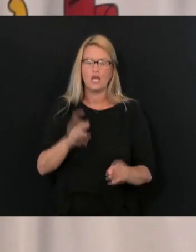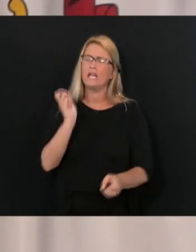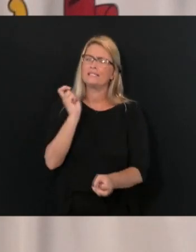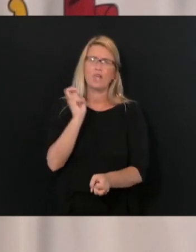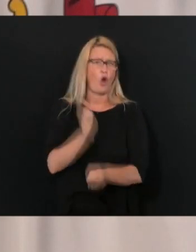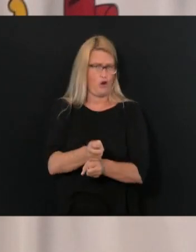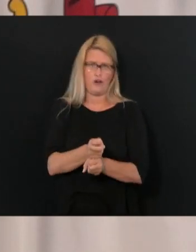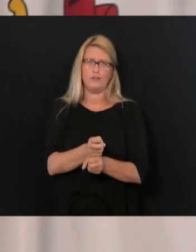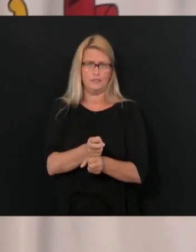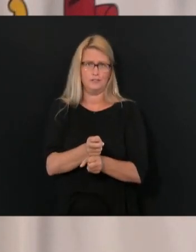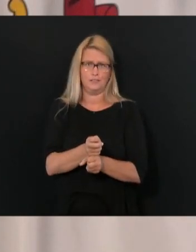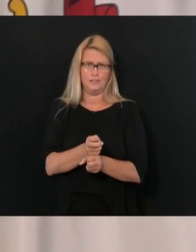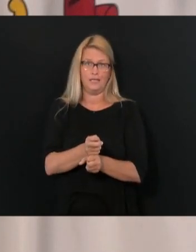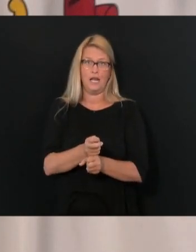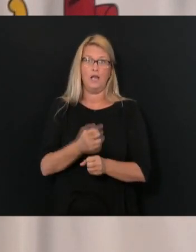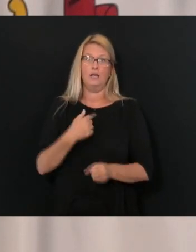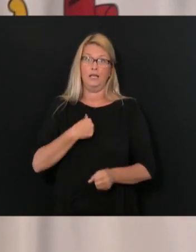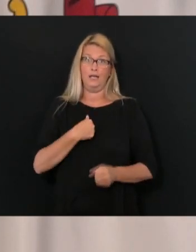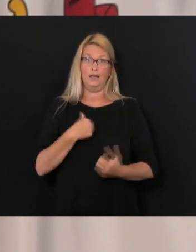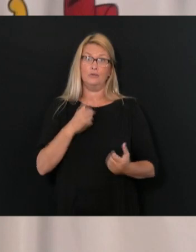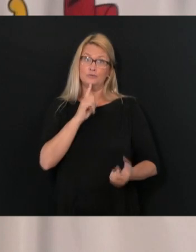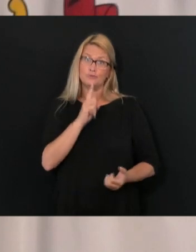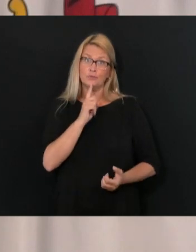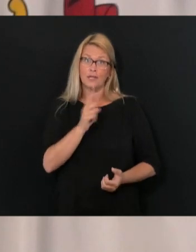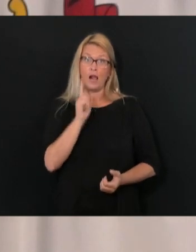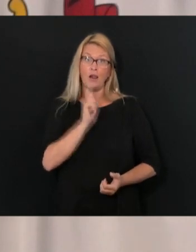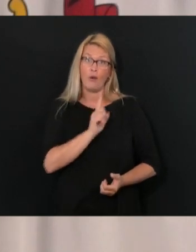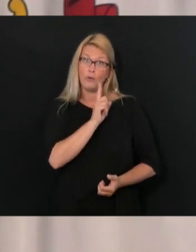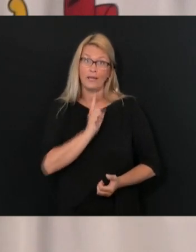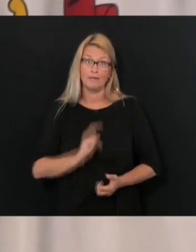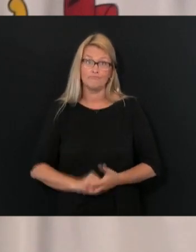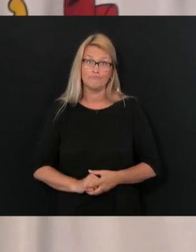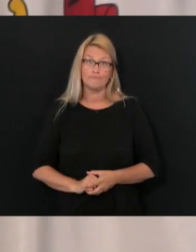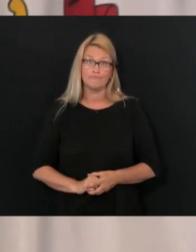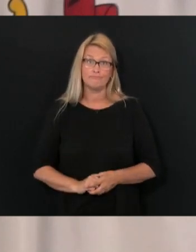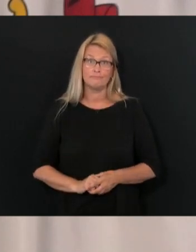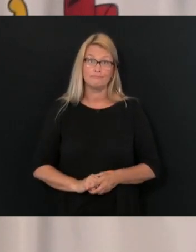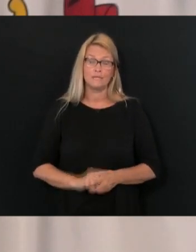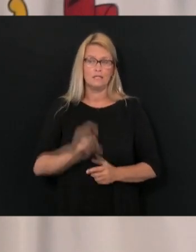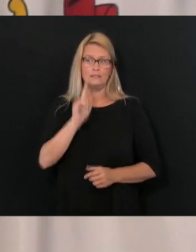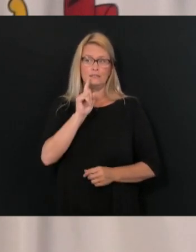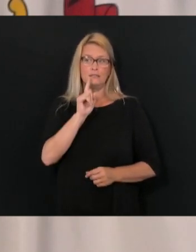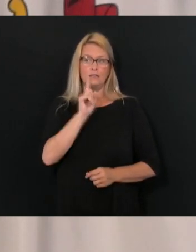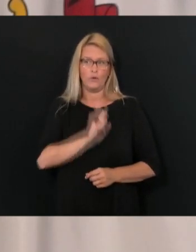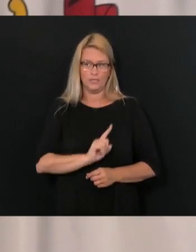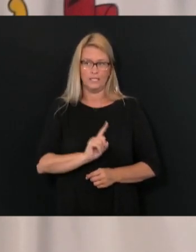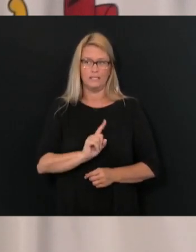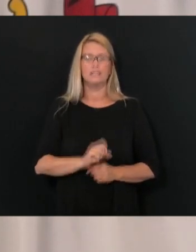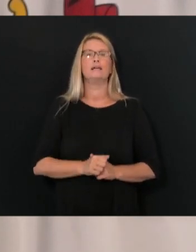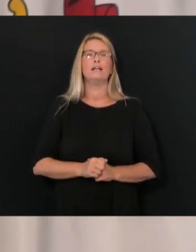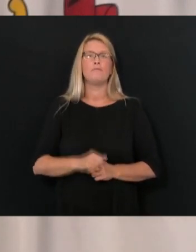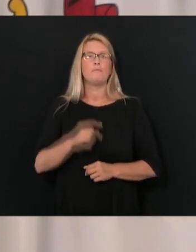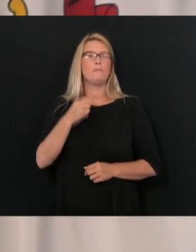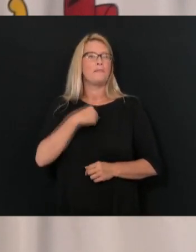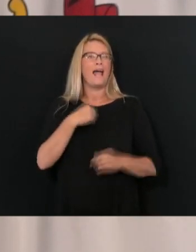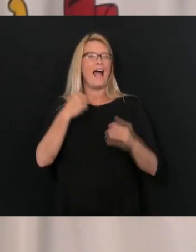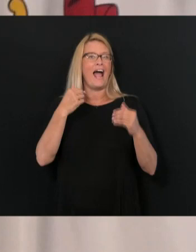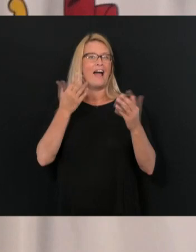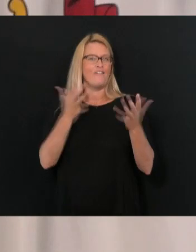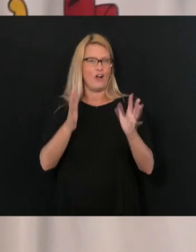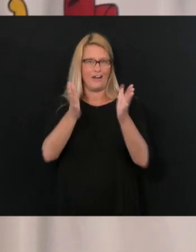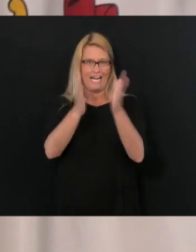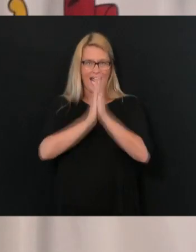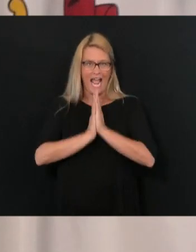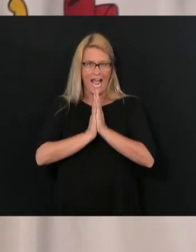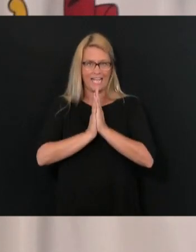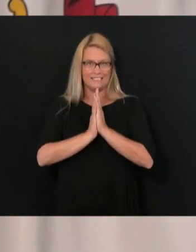tough and it's lonely as it can be. But this is what keeps me going right here. I have asked you, West Virginians,